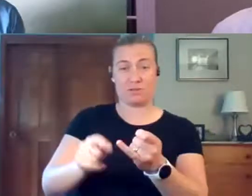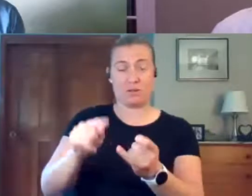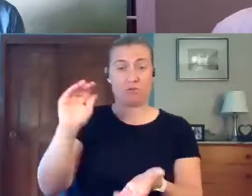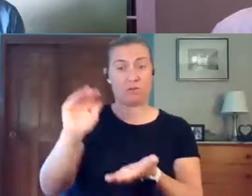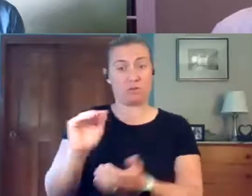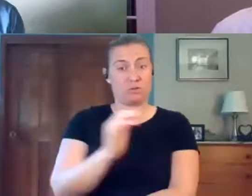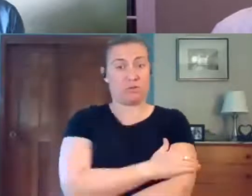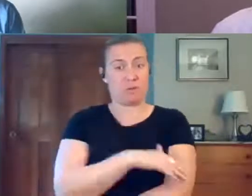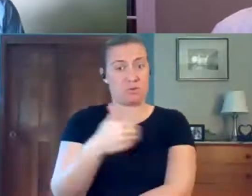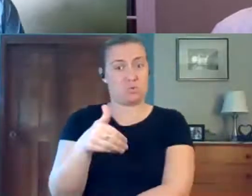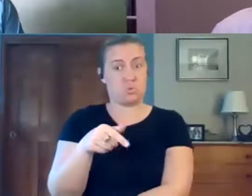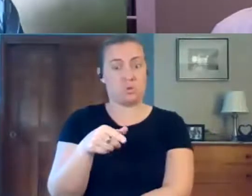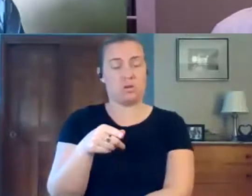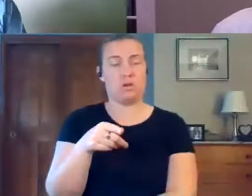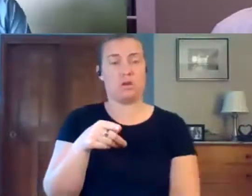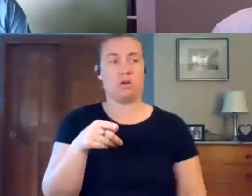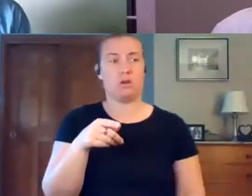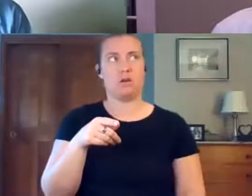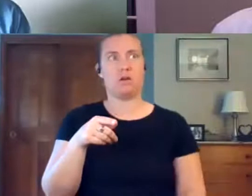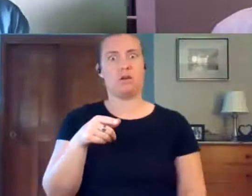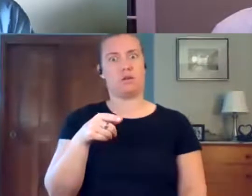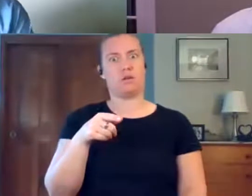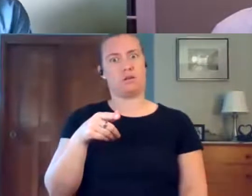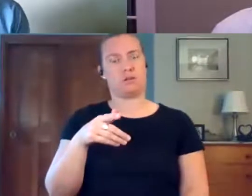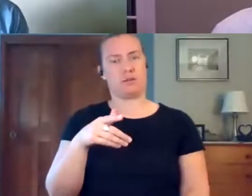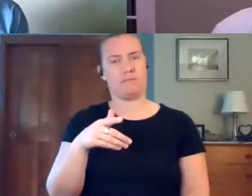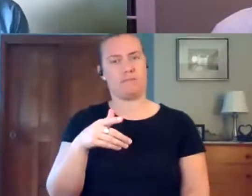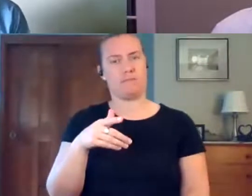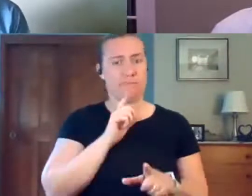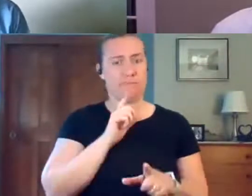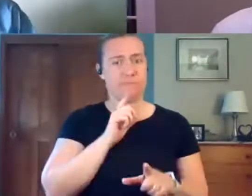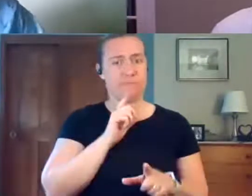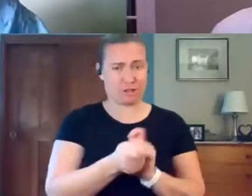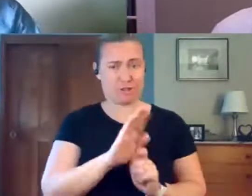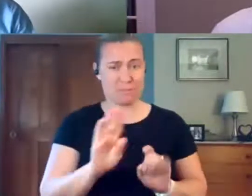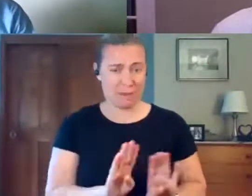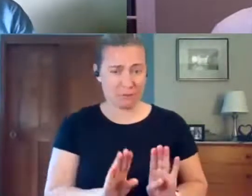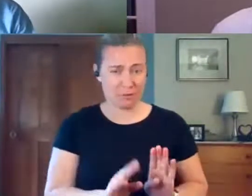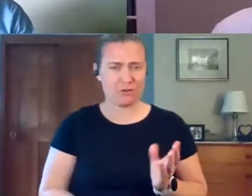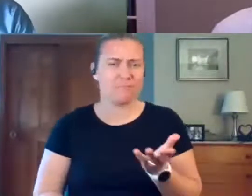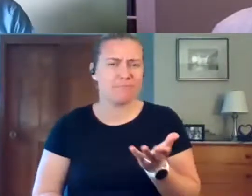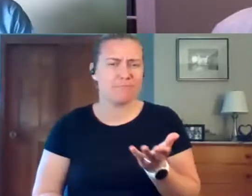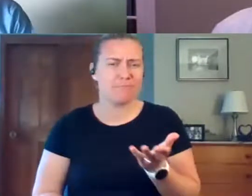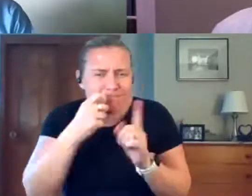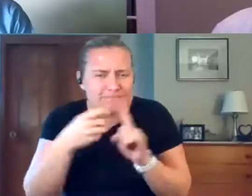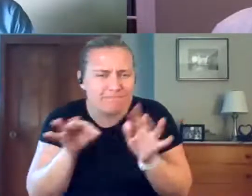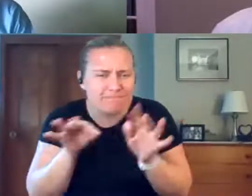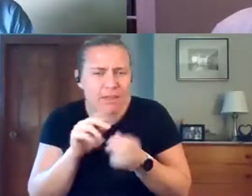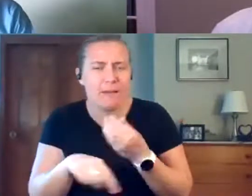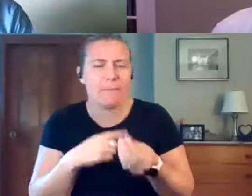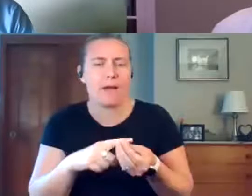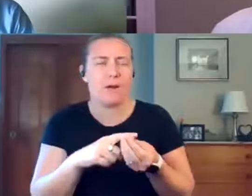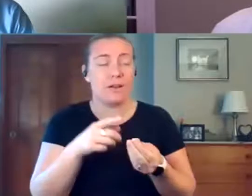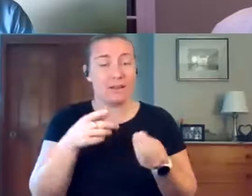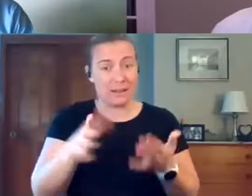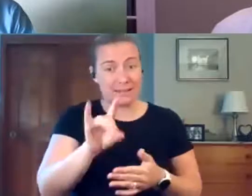of impact, they did have a change in behavior. And I'm wondering if you could talk through, did you conceptualize